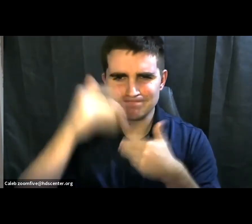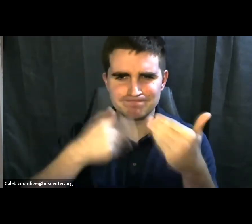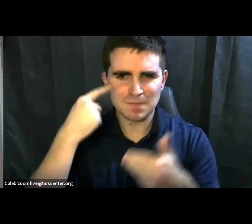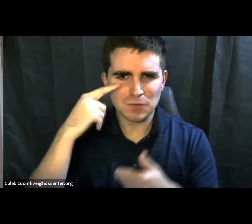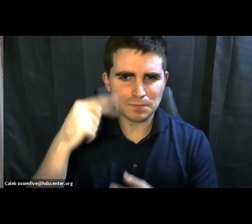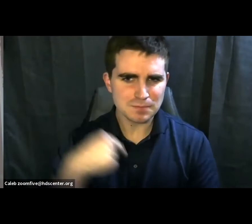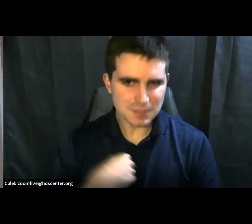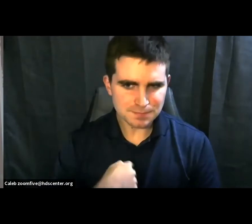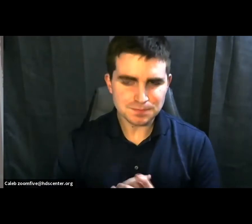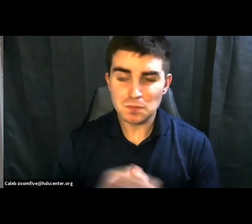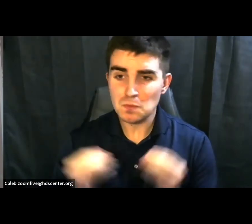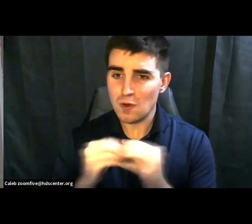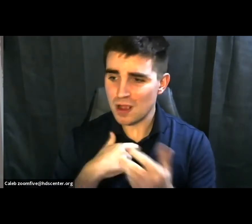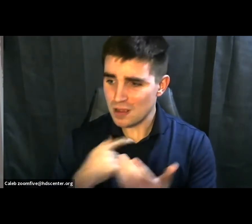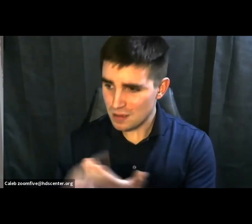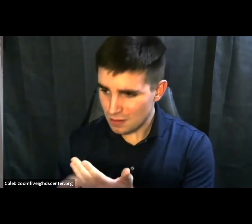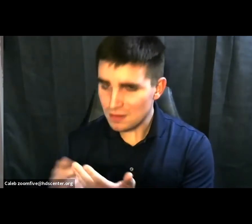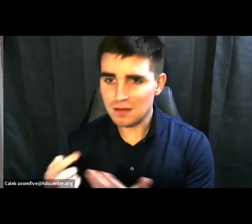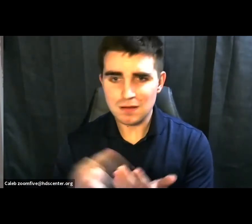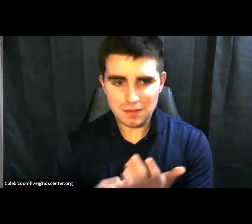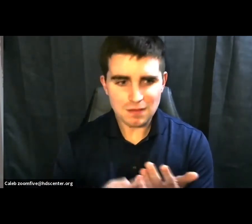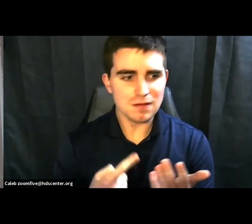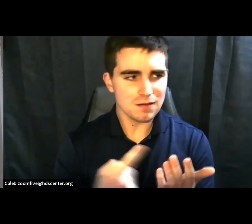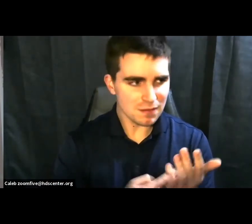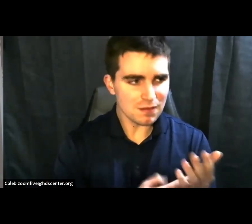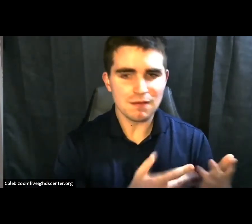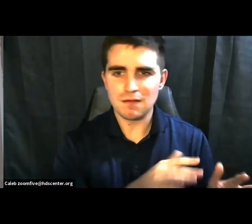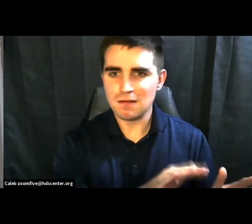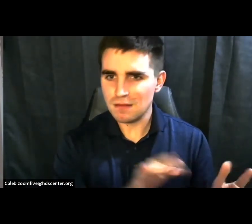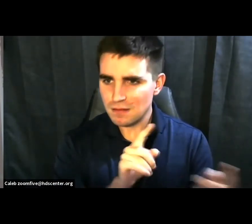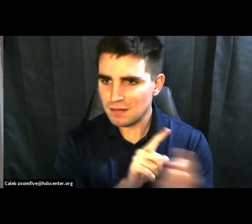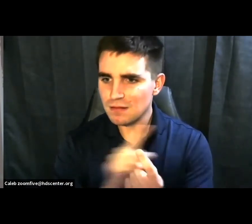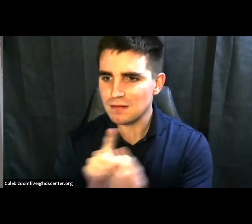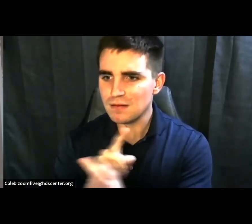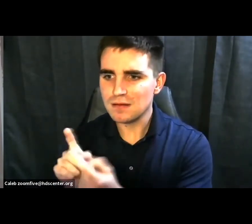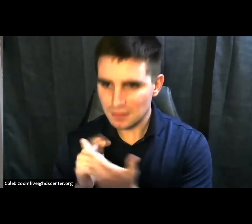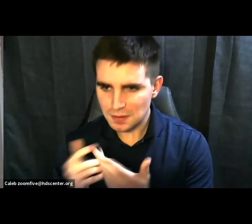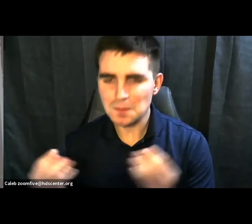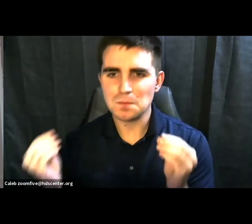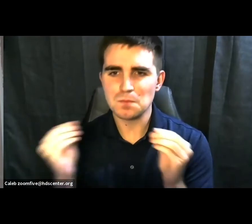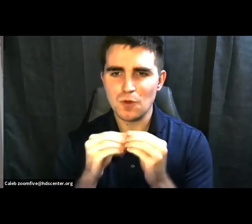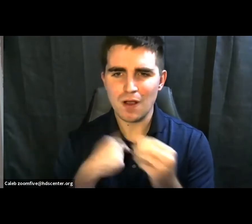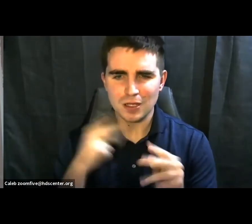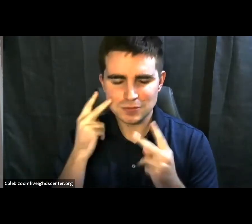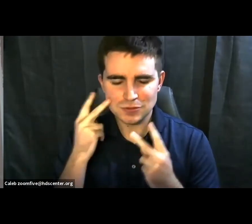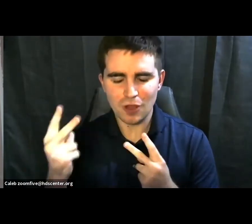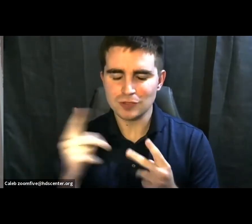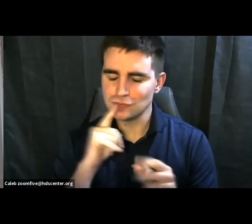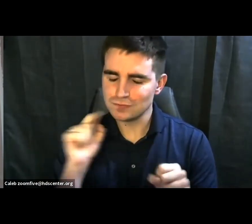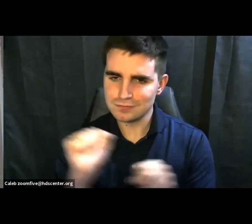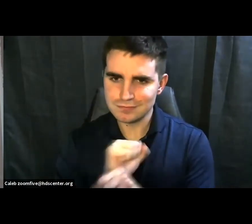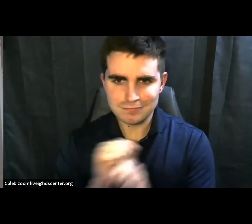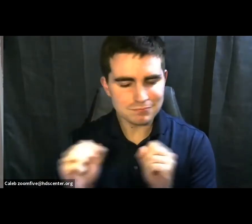I spoke with people who shaped this region's system of accessible transportation, the more that I observed the truly incredible stories